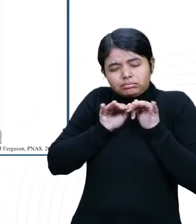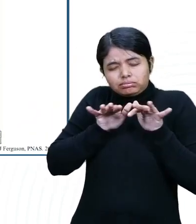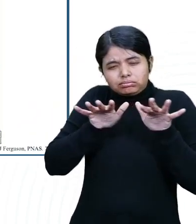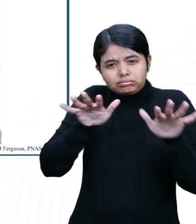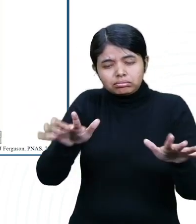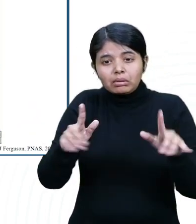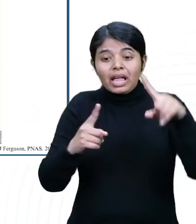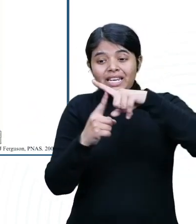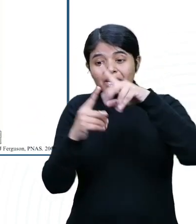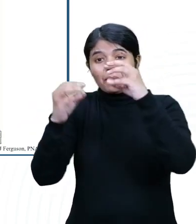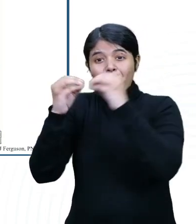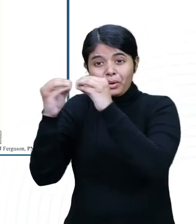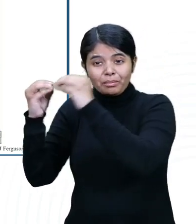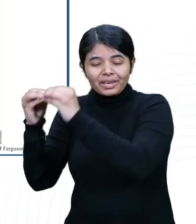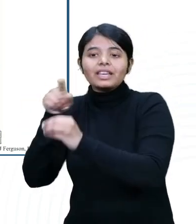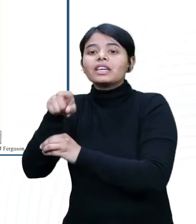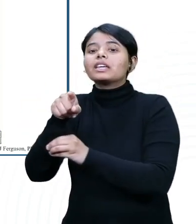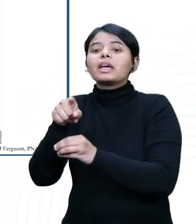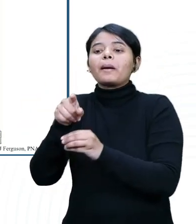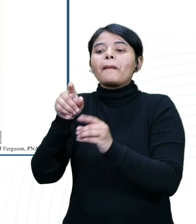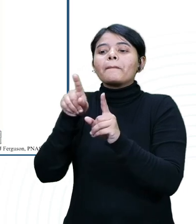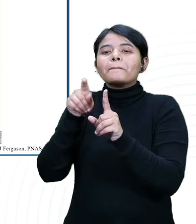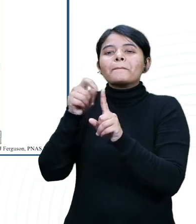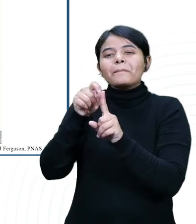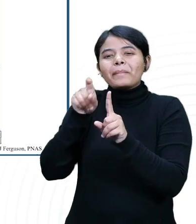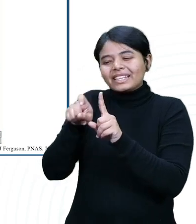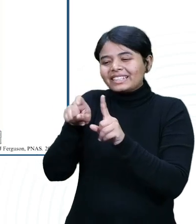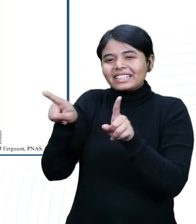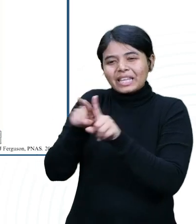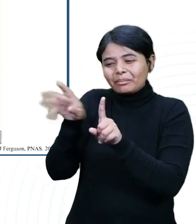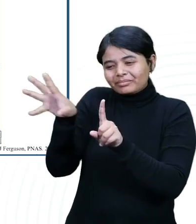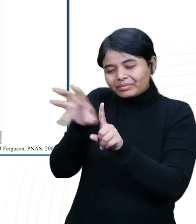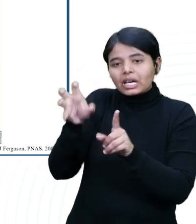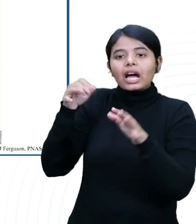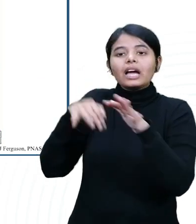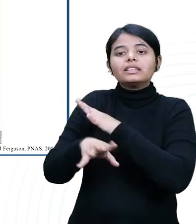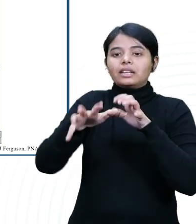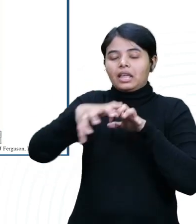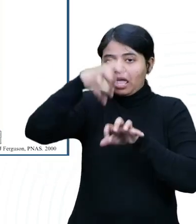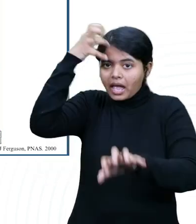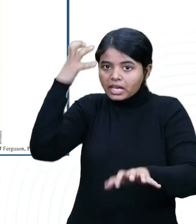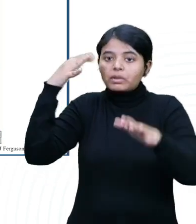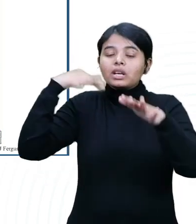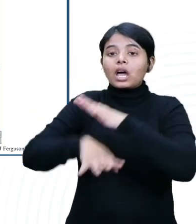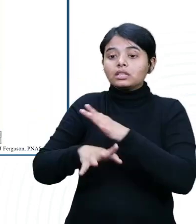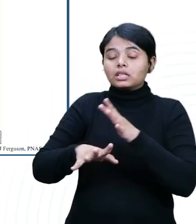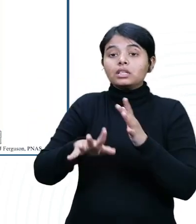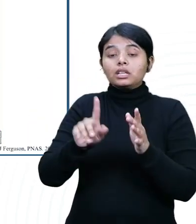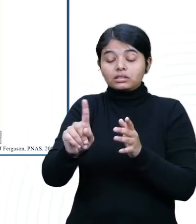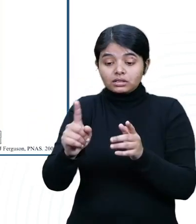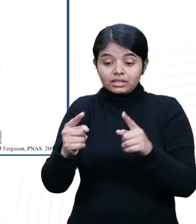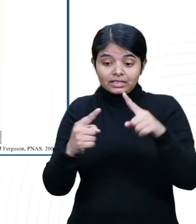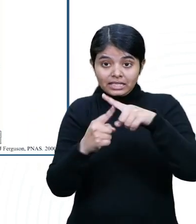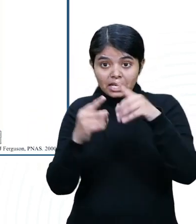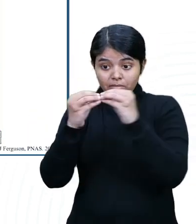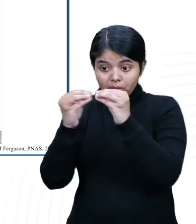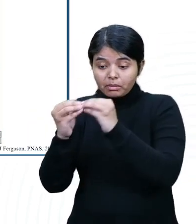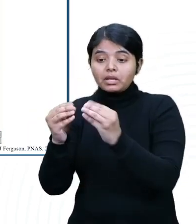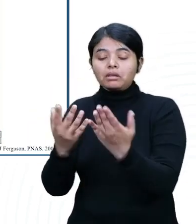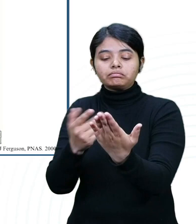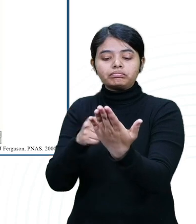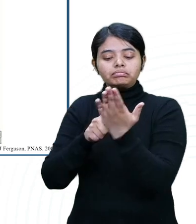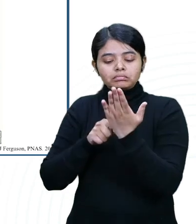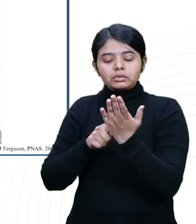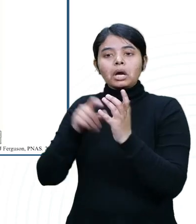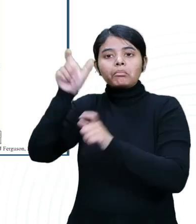procyclin. Both VSGs and procyclins are GPI anchored as well as N-glycosylated protein. The